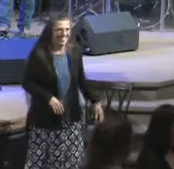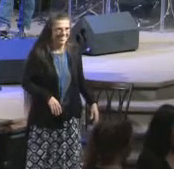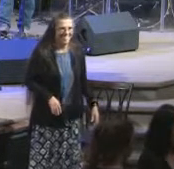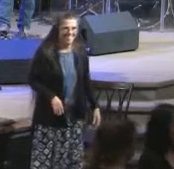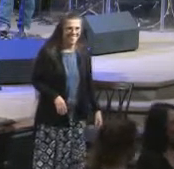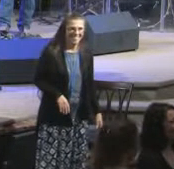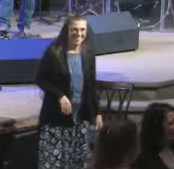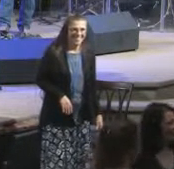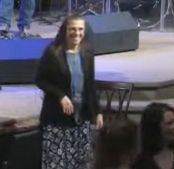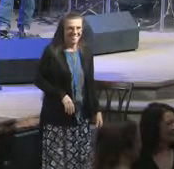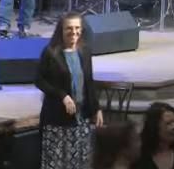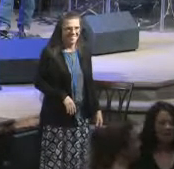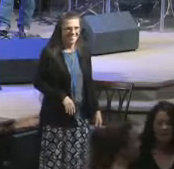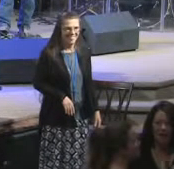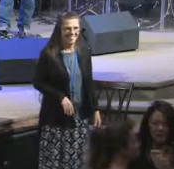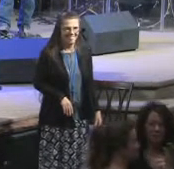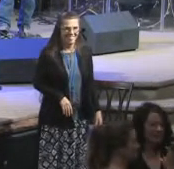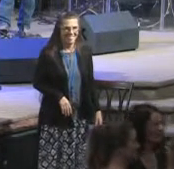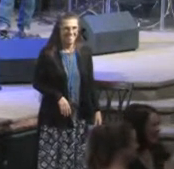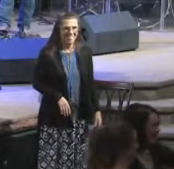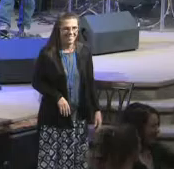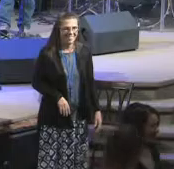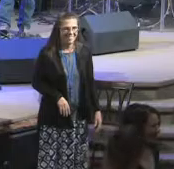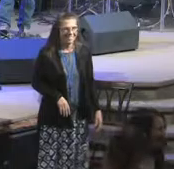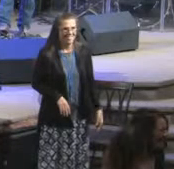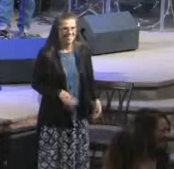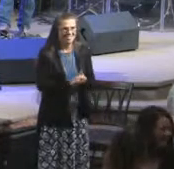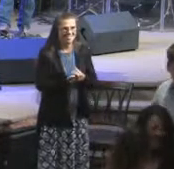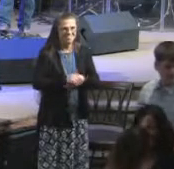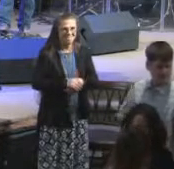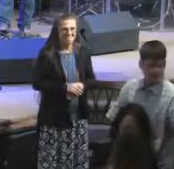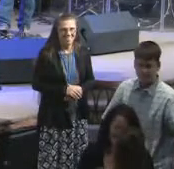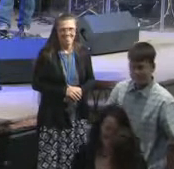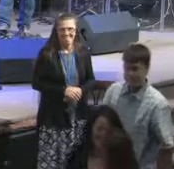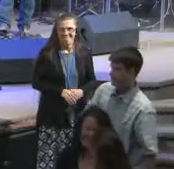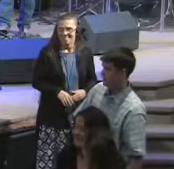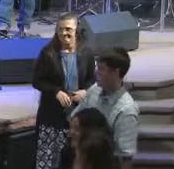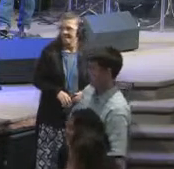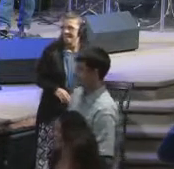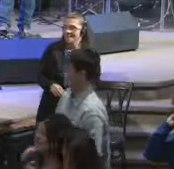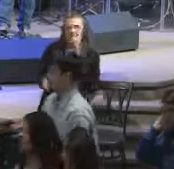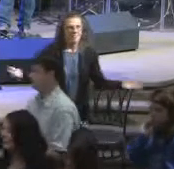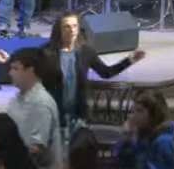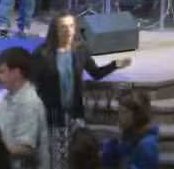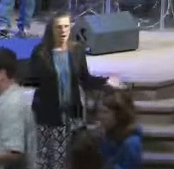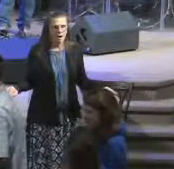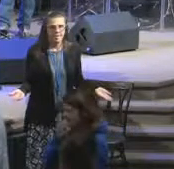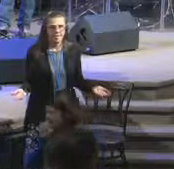If you would, please find your seats, and we get our ushers to please take their place.